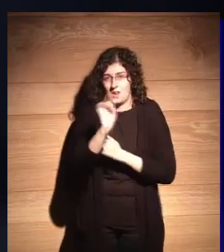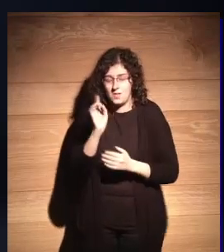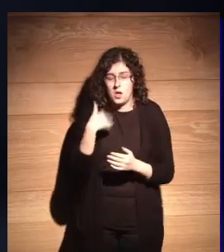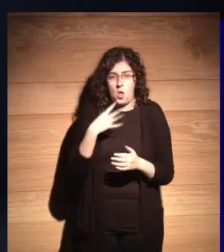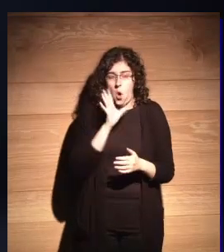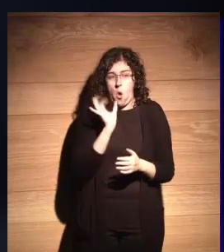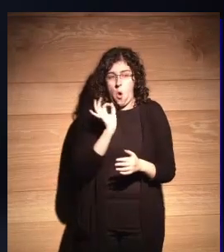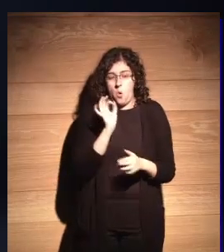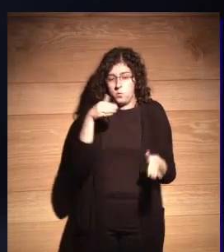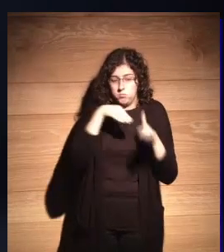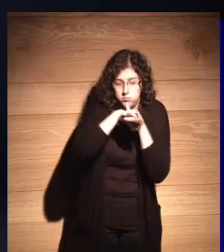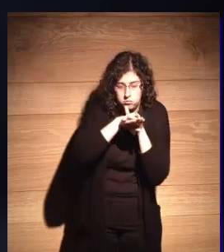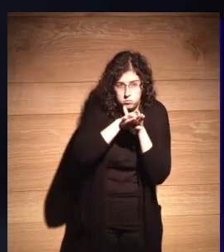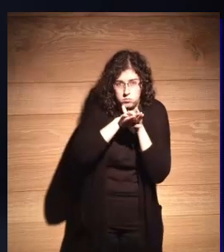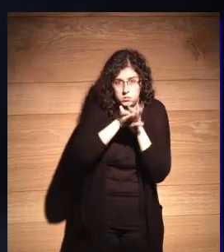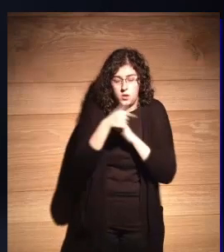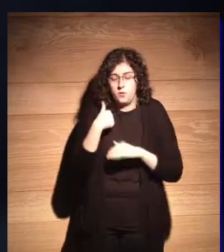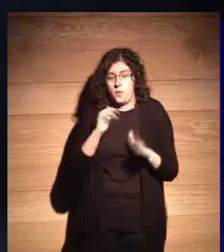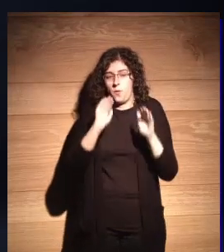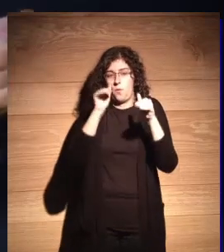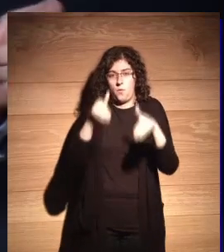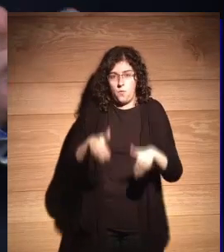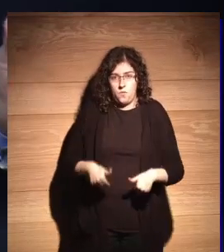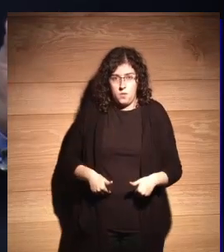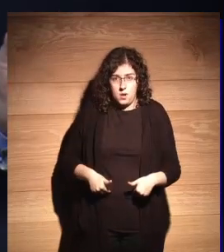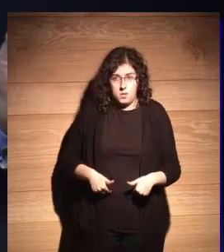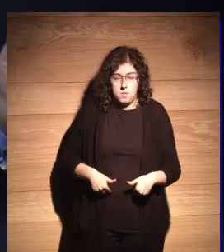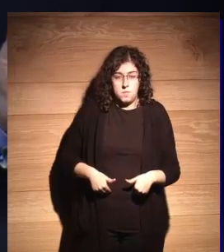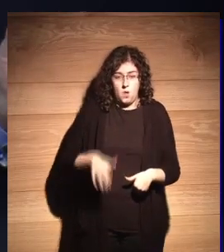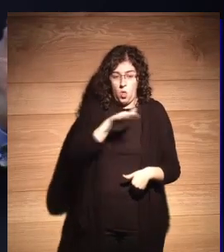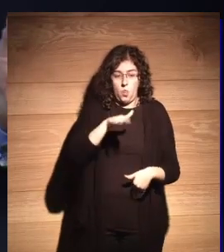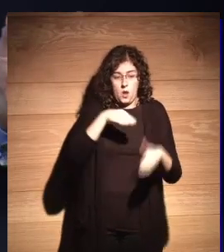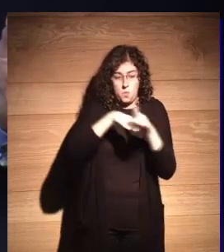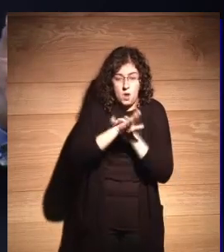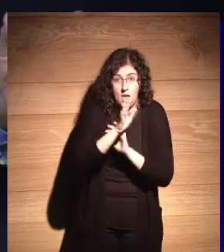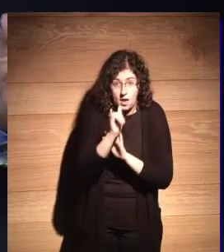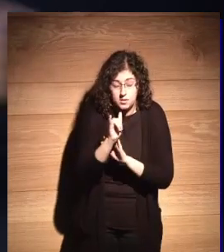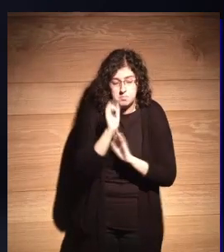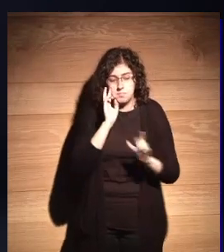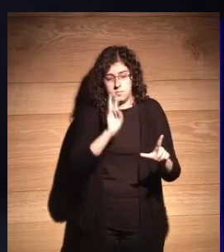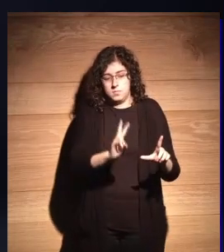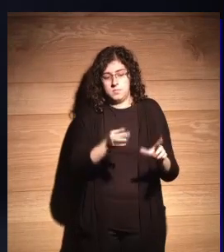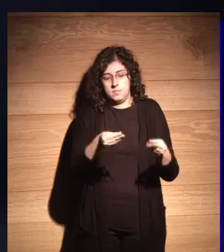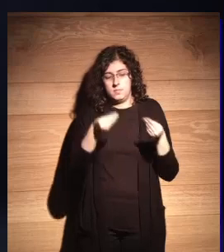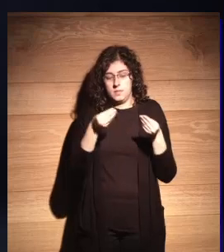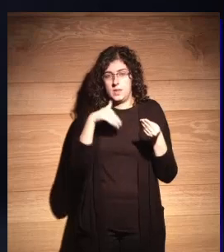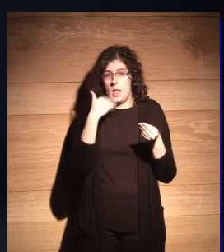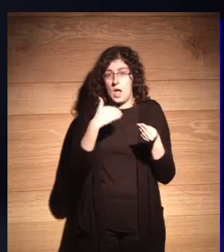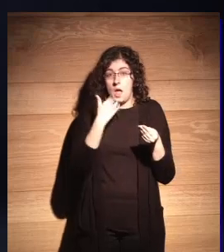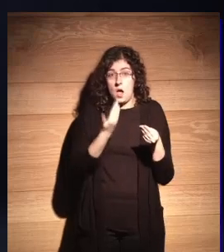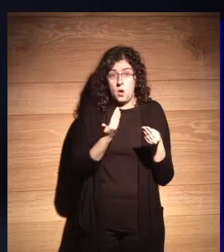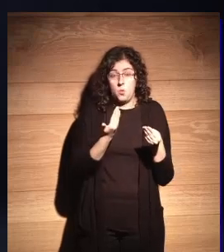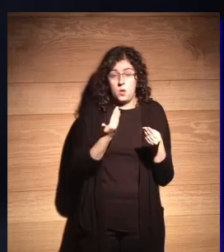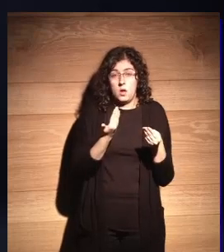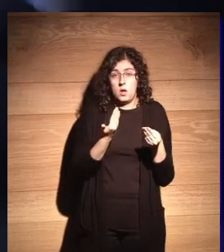go back from time to time and look at them. Again, sometimes pictures work better. If I'm doing a story on